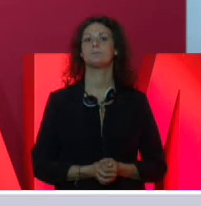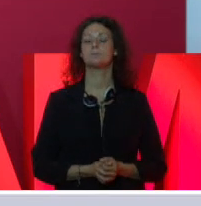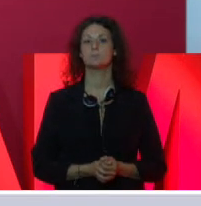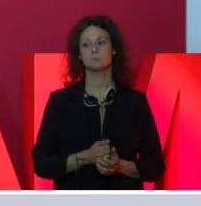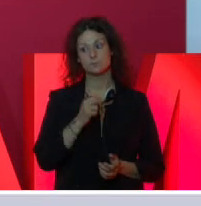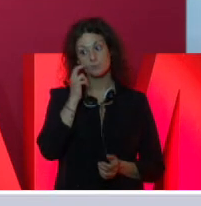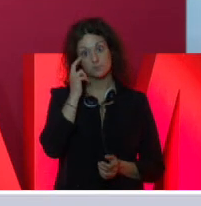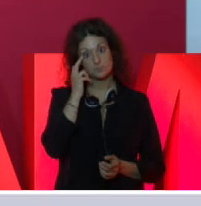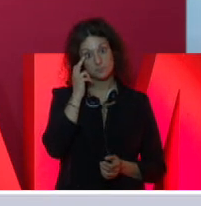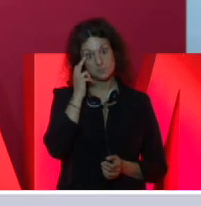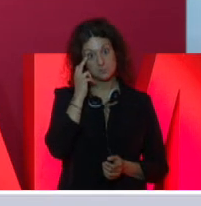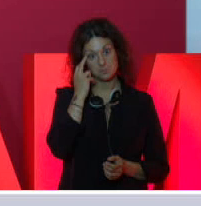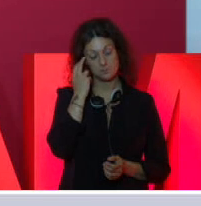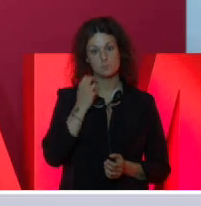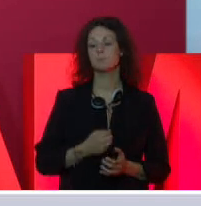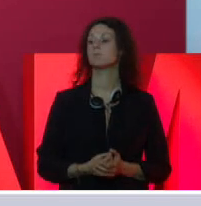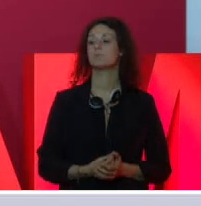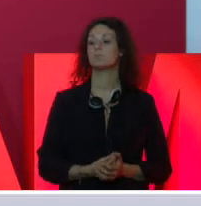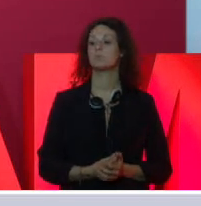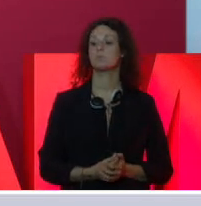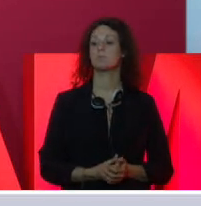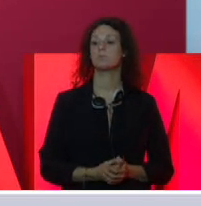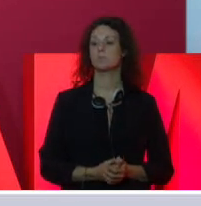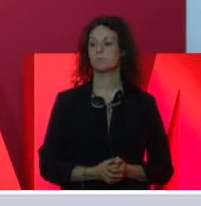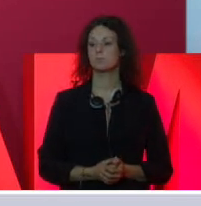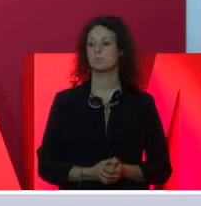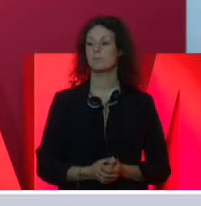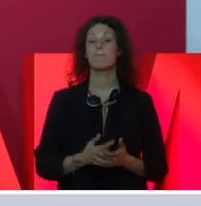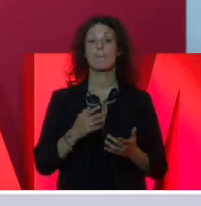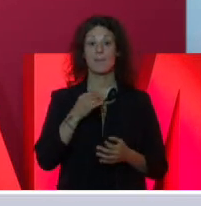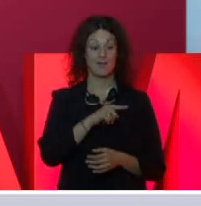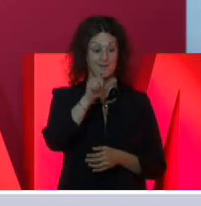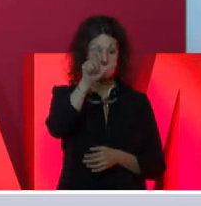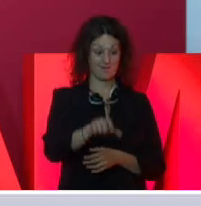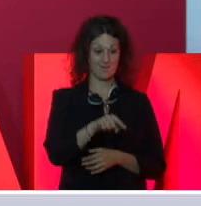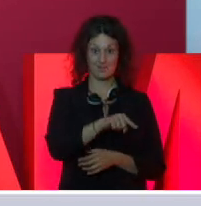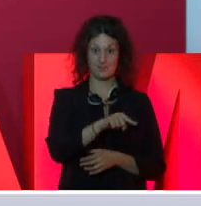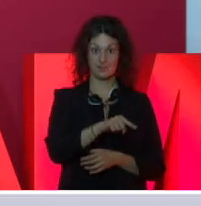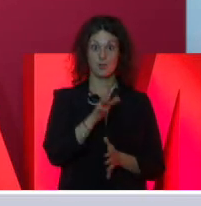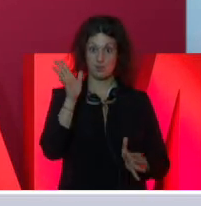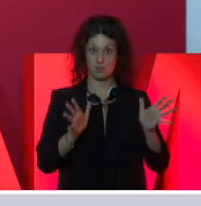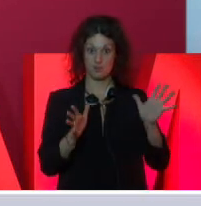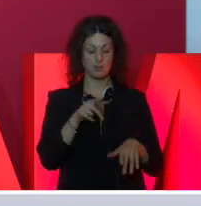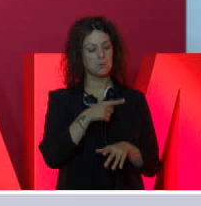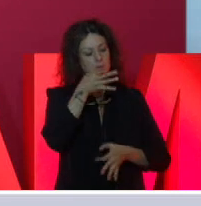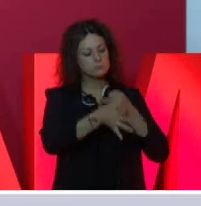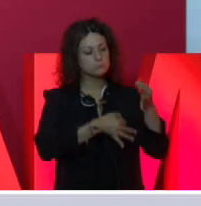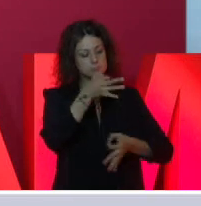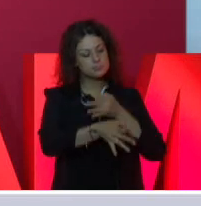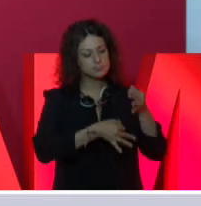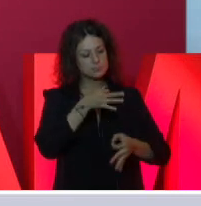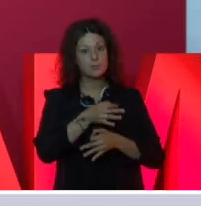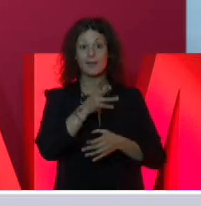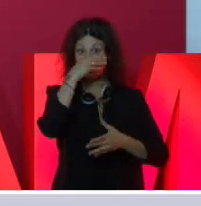relationship that two humans would have between them. And so I can take this object and explain it. This is a